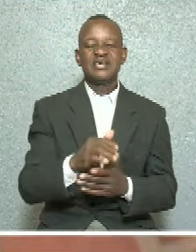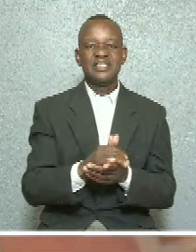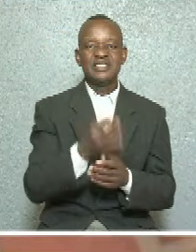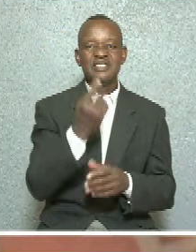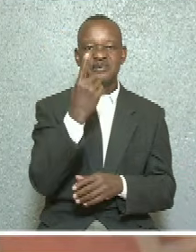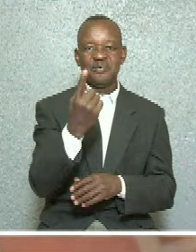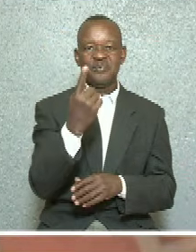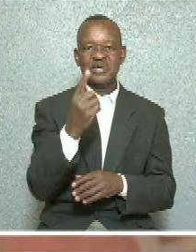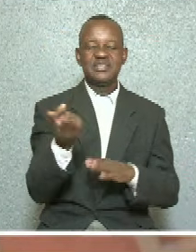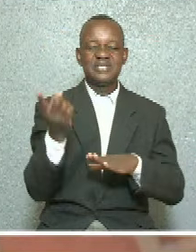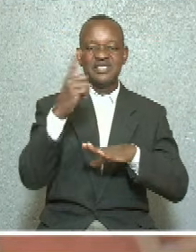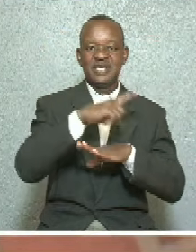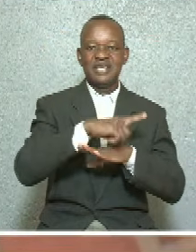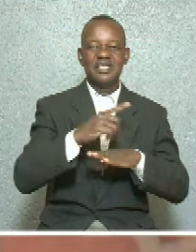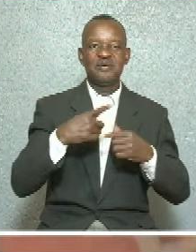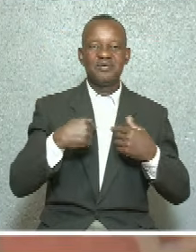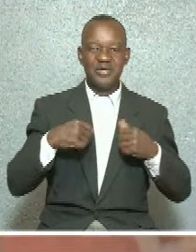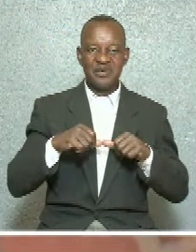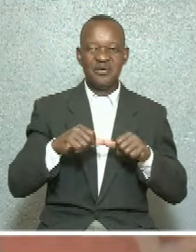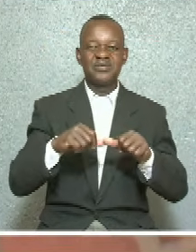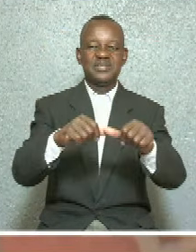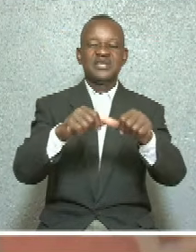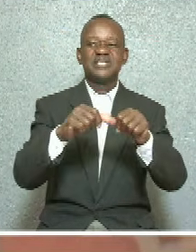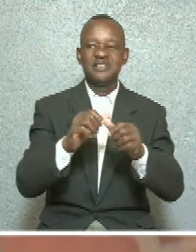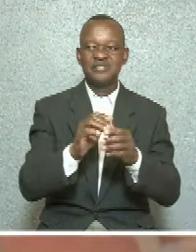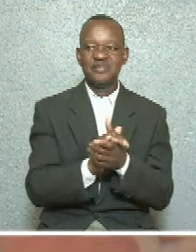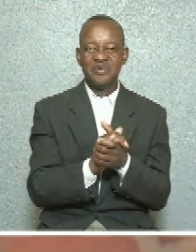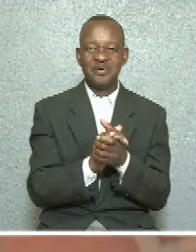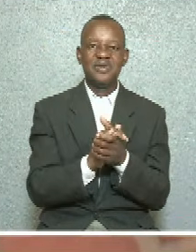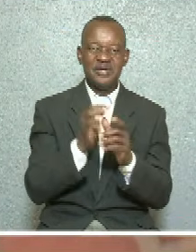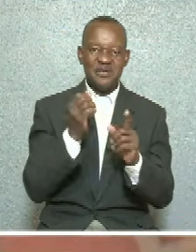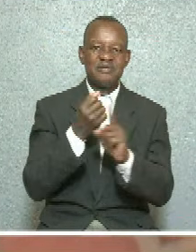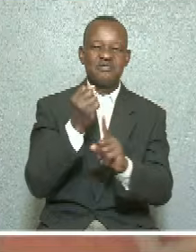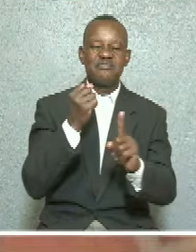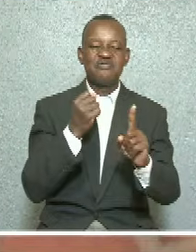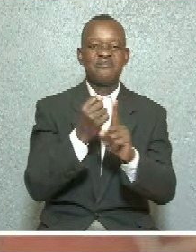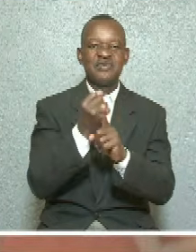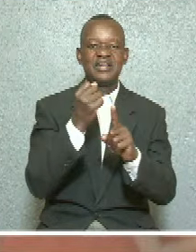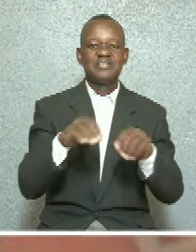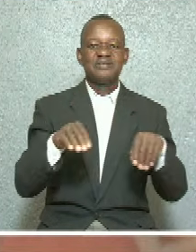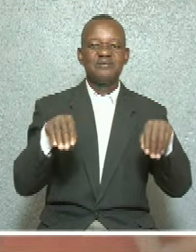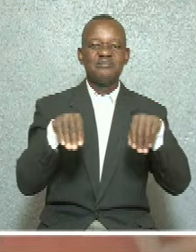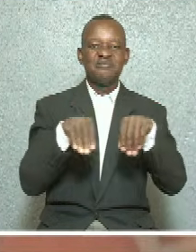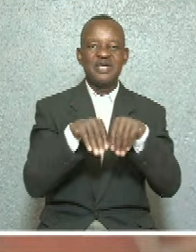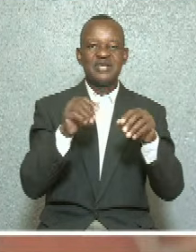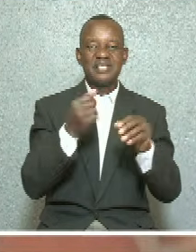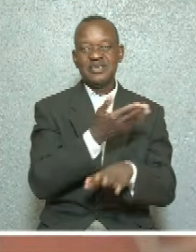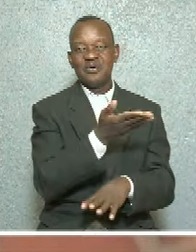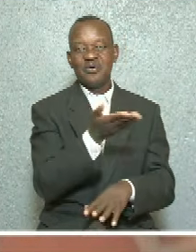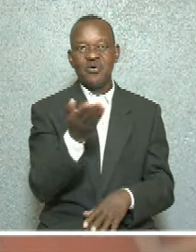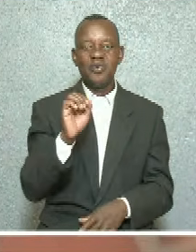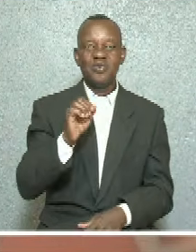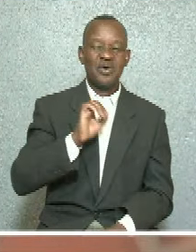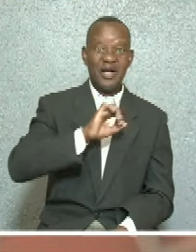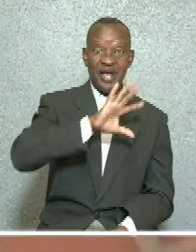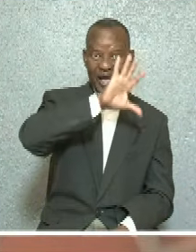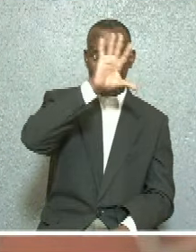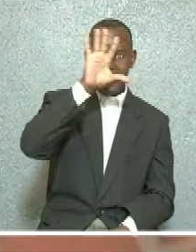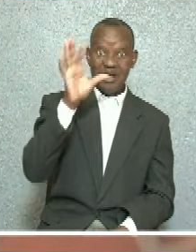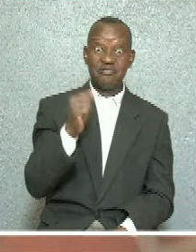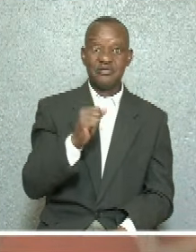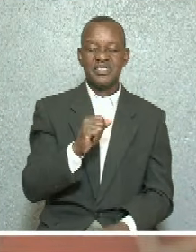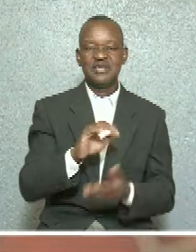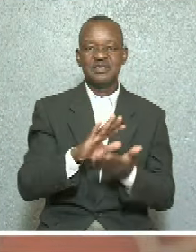liberating ourselves, Africa will be one country. He was a Pan-Africanist. And I think that spoke to me particularly. And that's something that